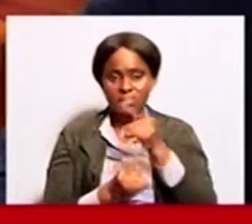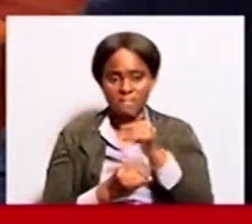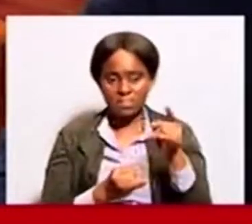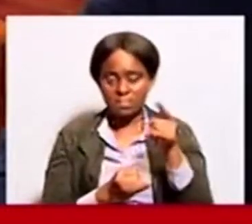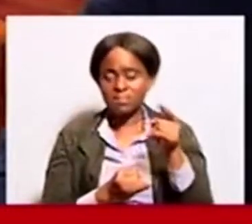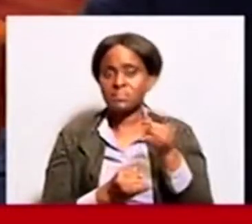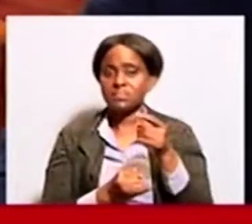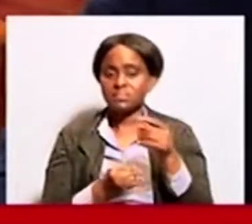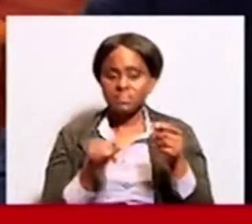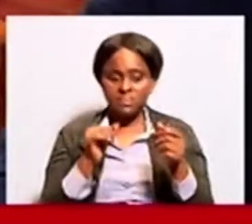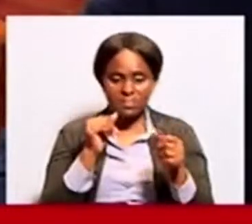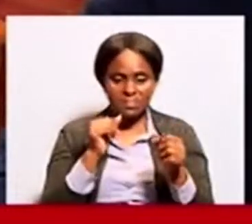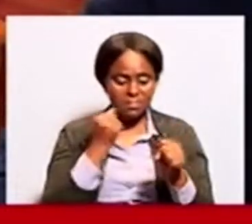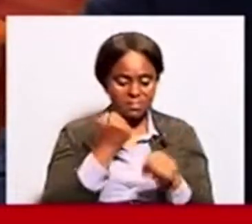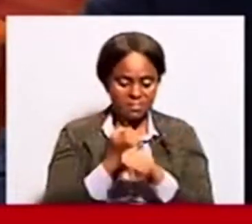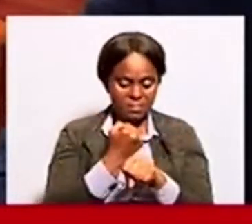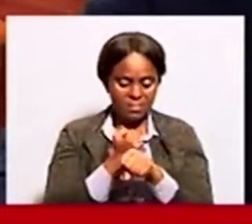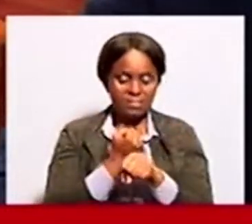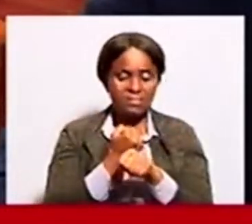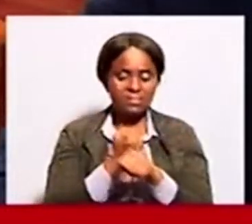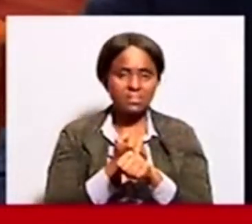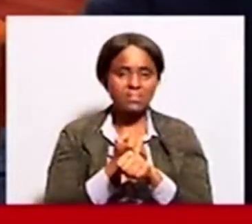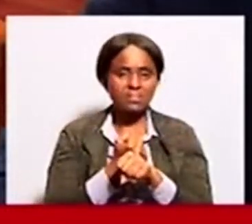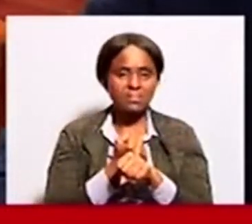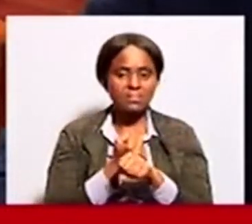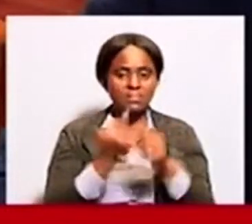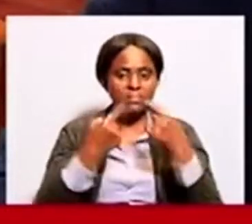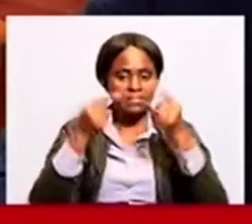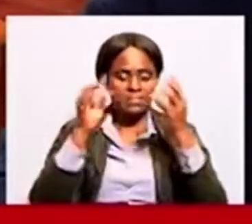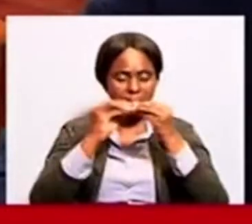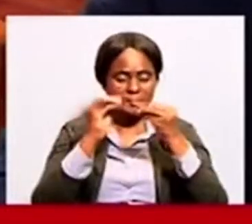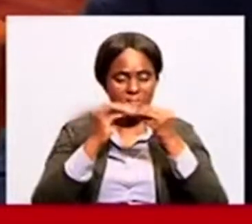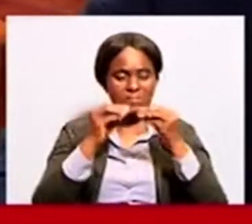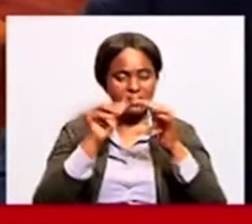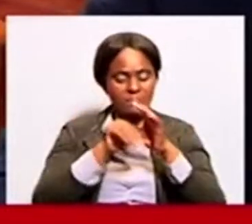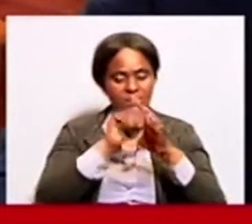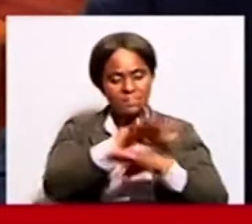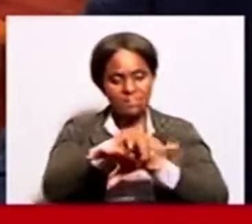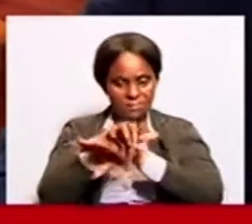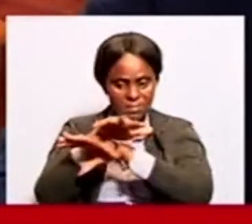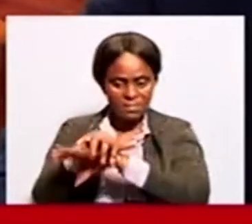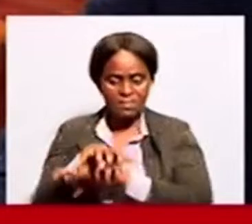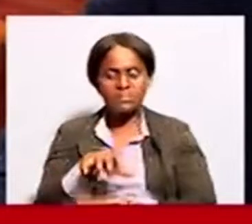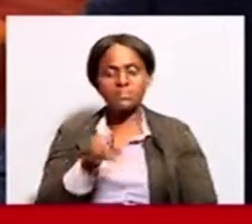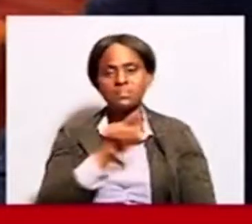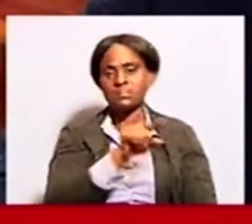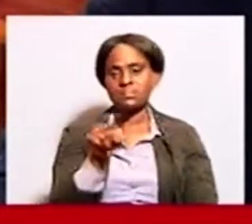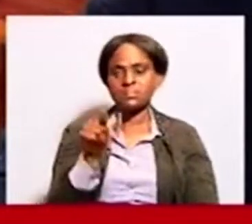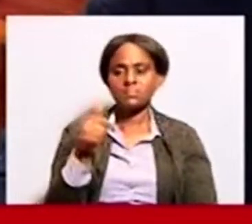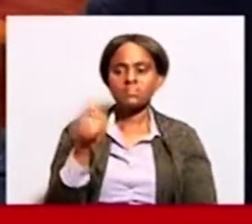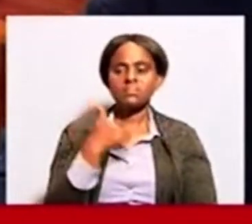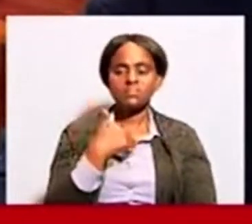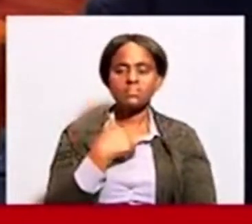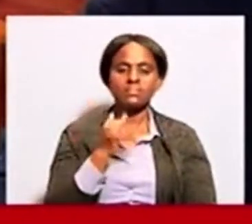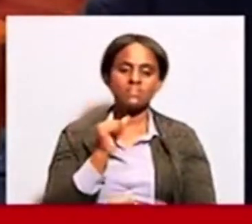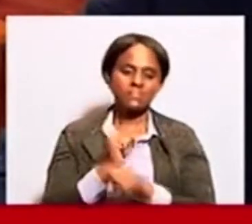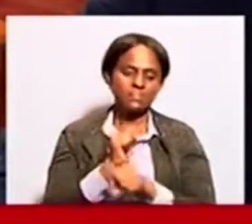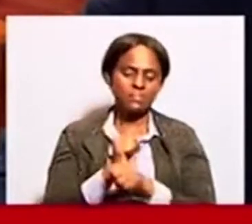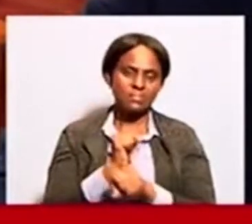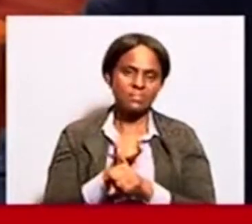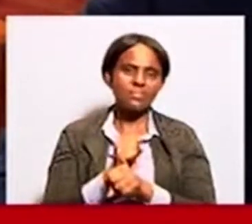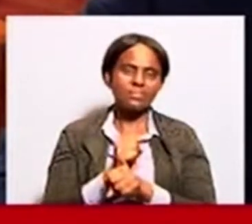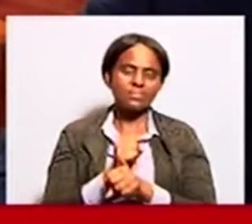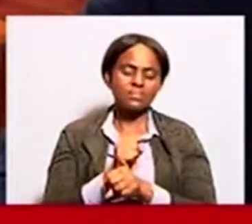mostly concrete. So you find that he's progressed more meters in excavation than he has done on the